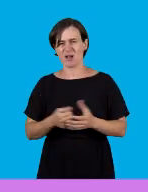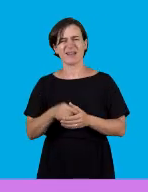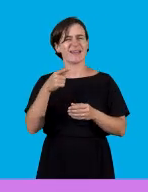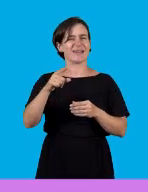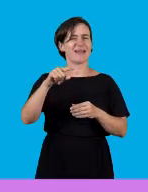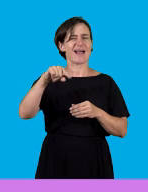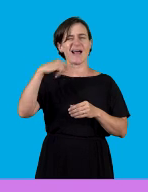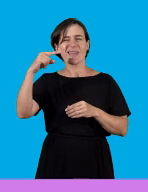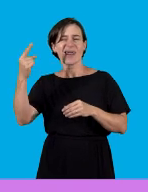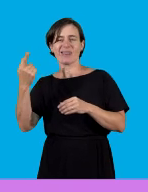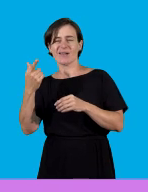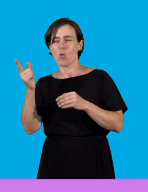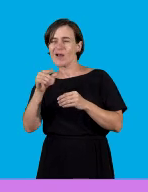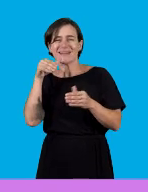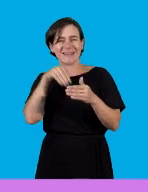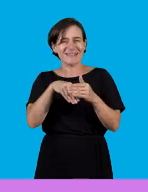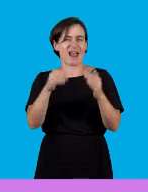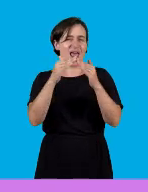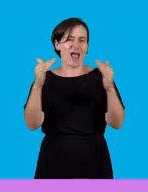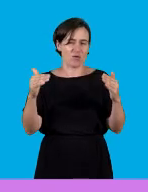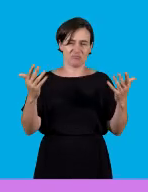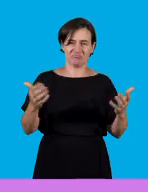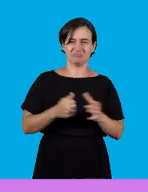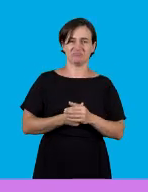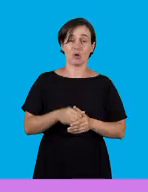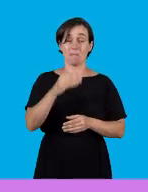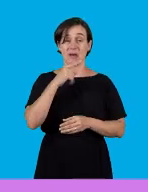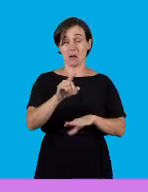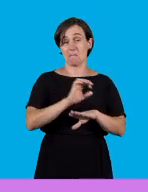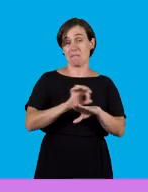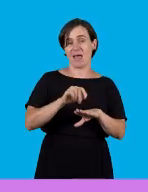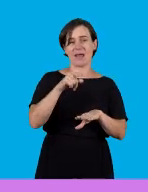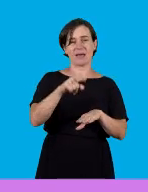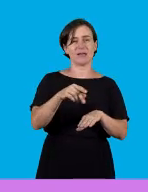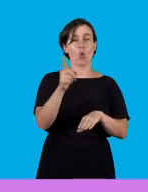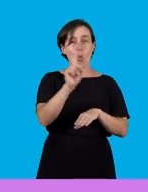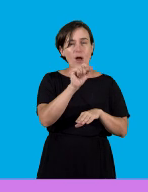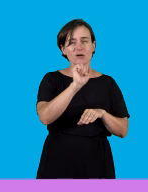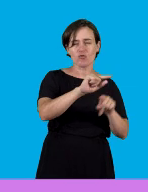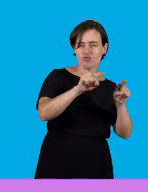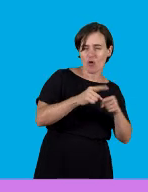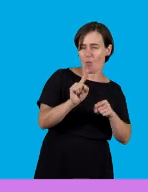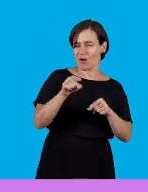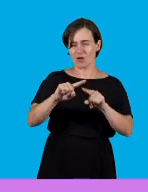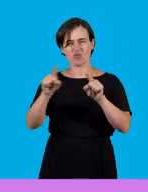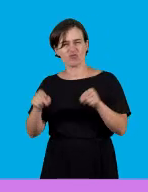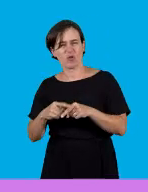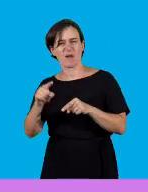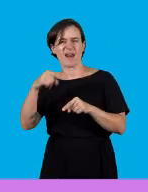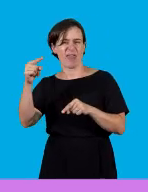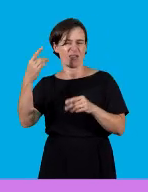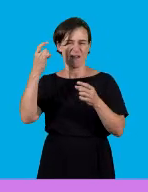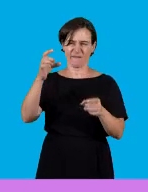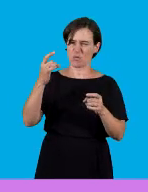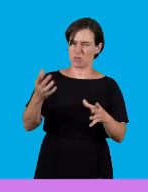other house features. So the plan of a house indicates room designation and other house features.